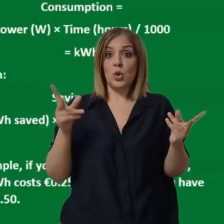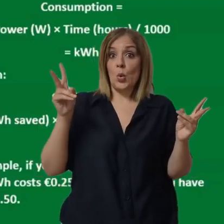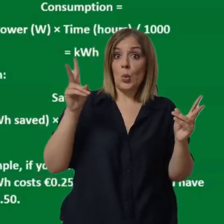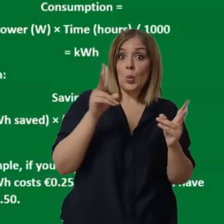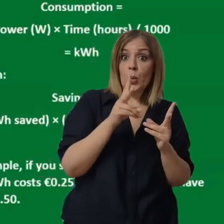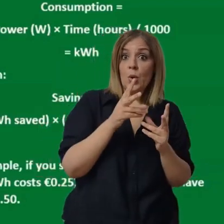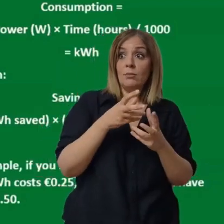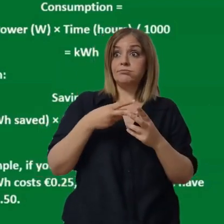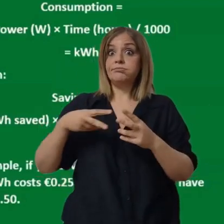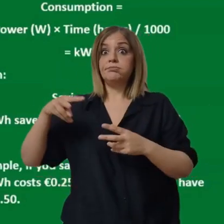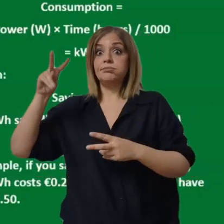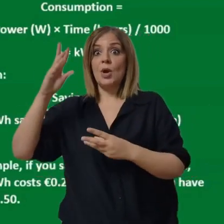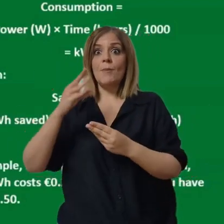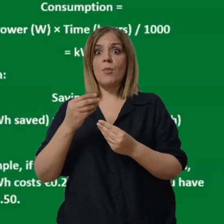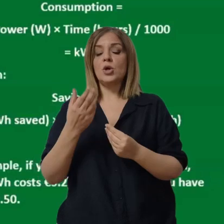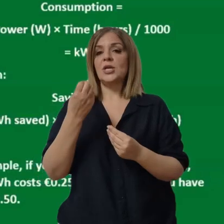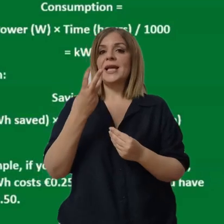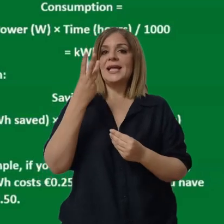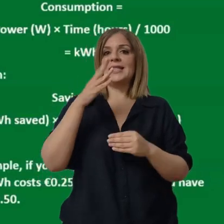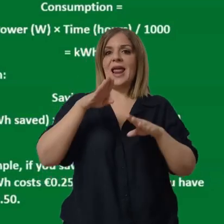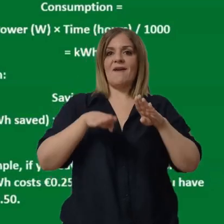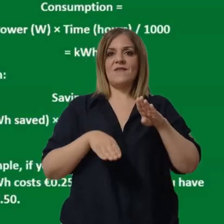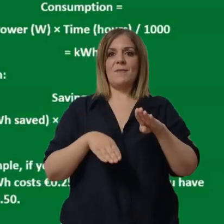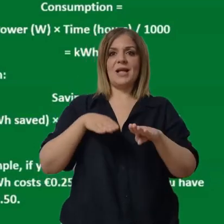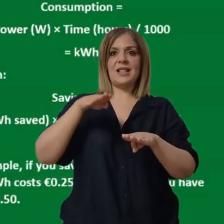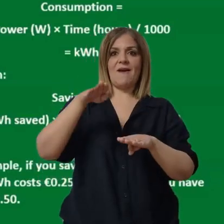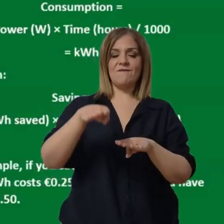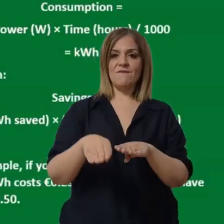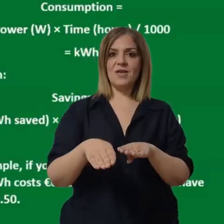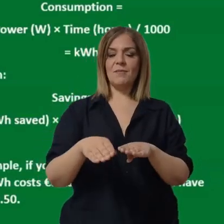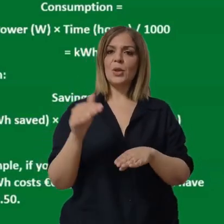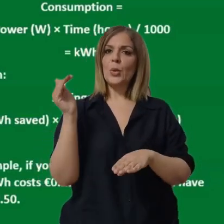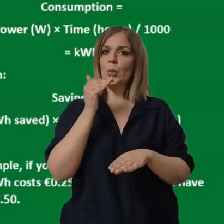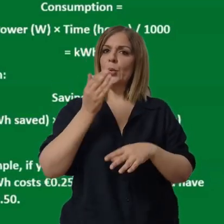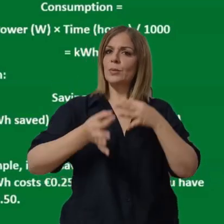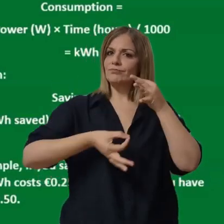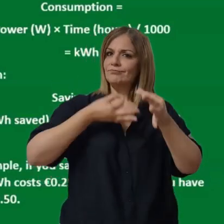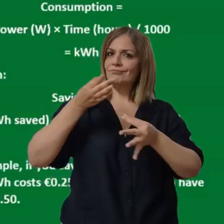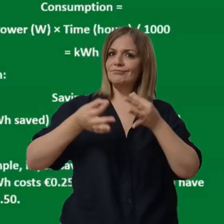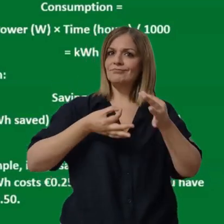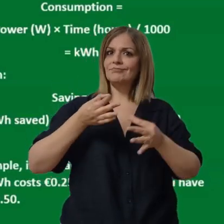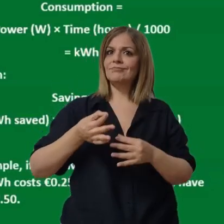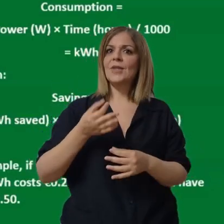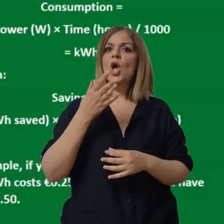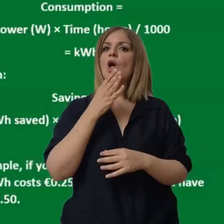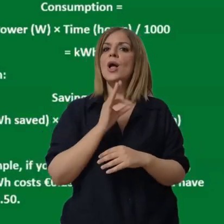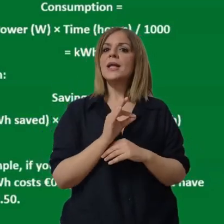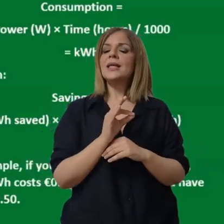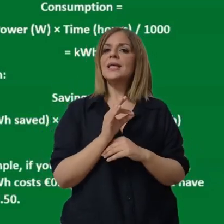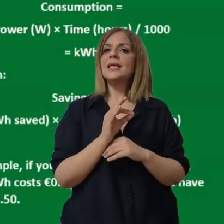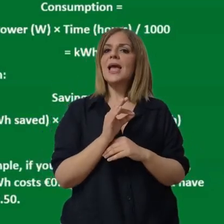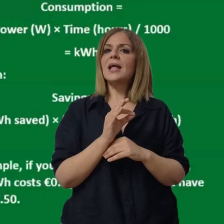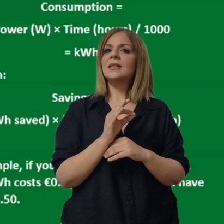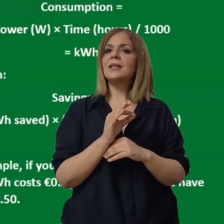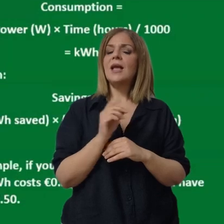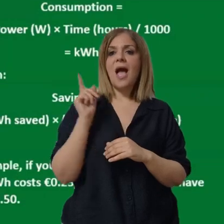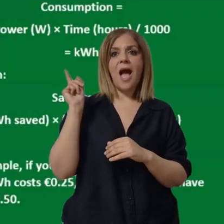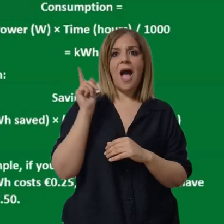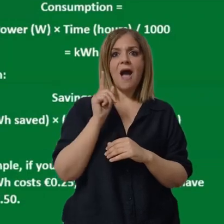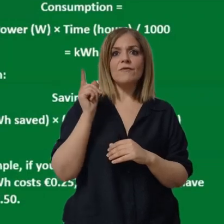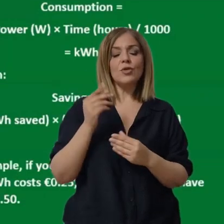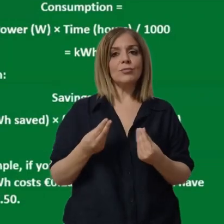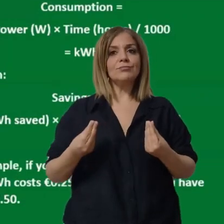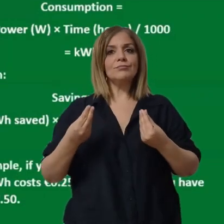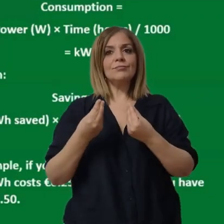it. We have 3 steps. We will go really quick through them because it's something